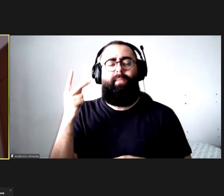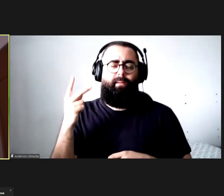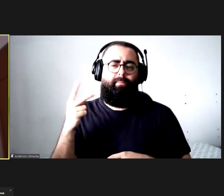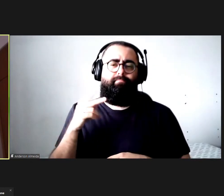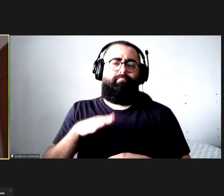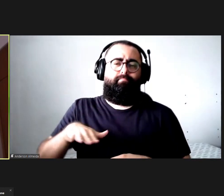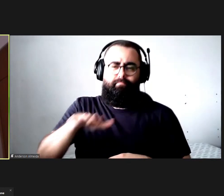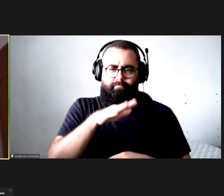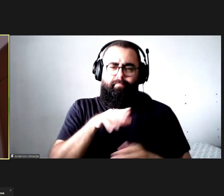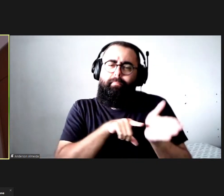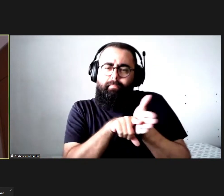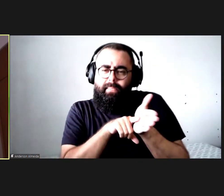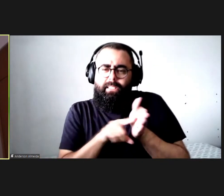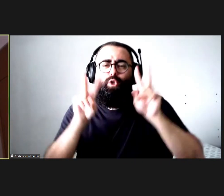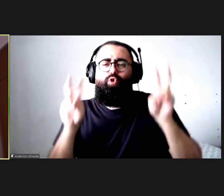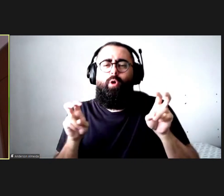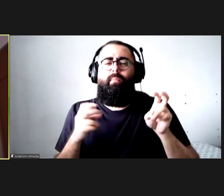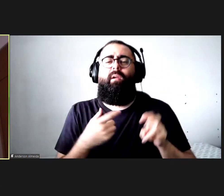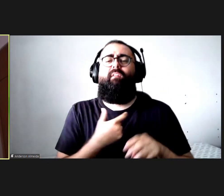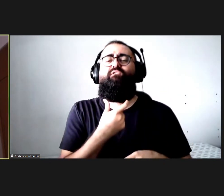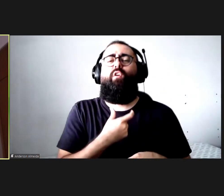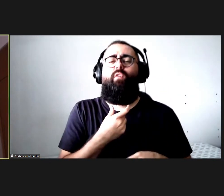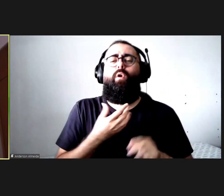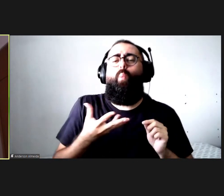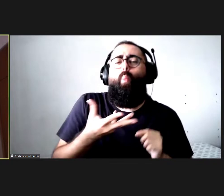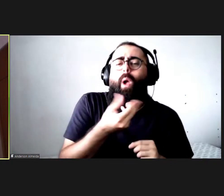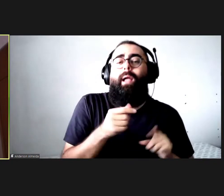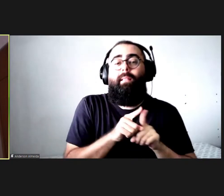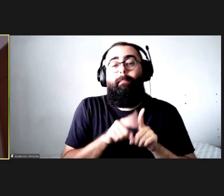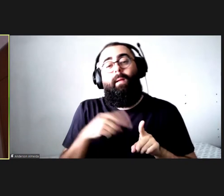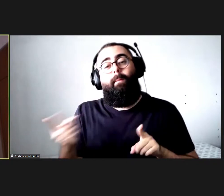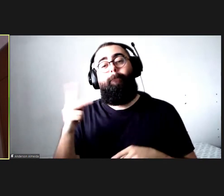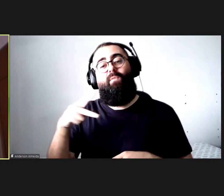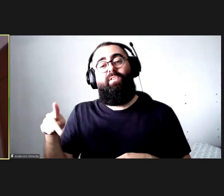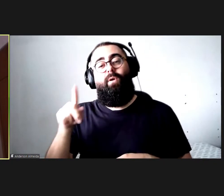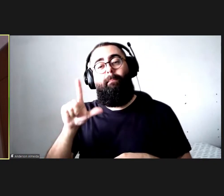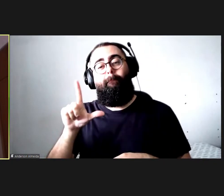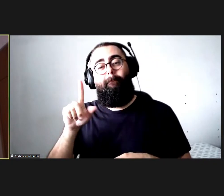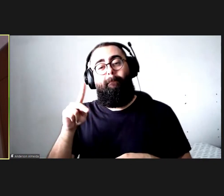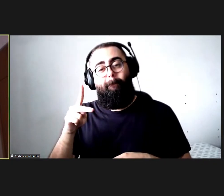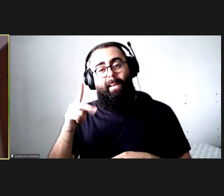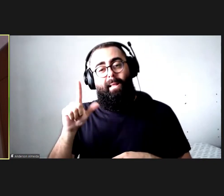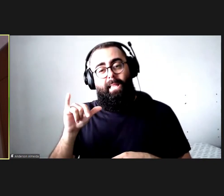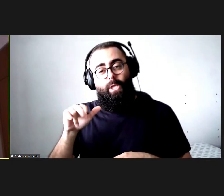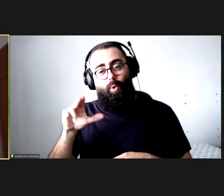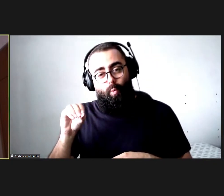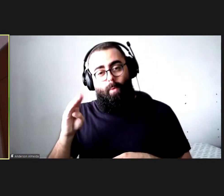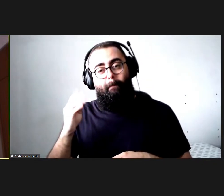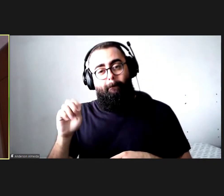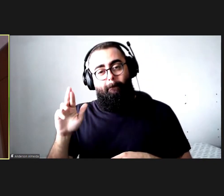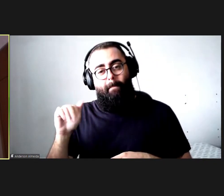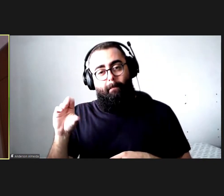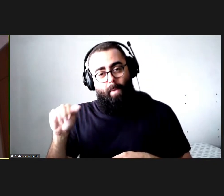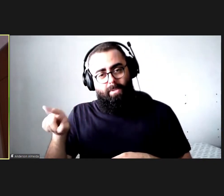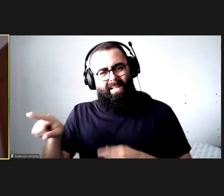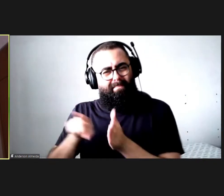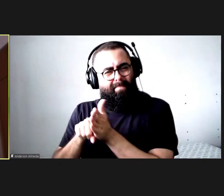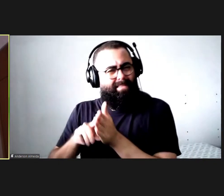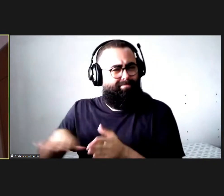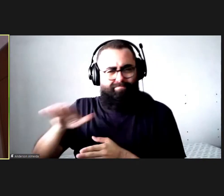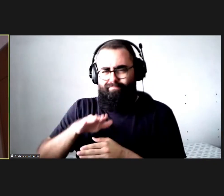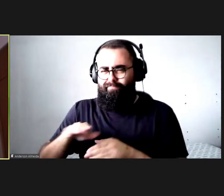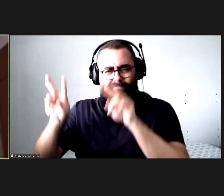quality and expressiveness of speech, and Professor Plínio Barbosa from the State University of Campinas, who has researched, among other